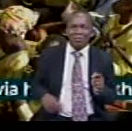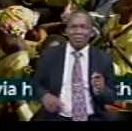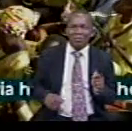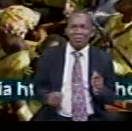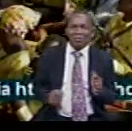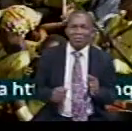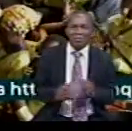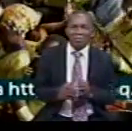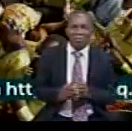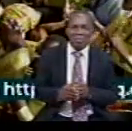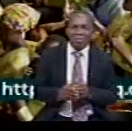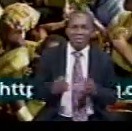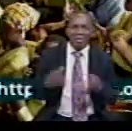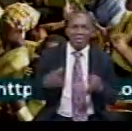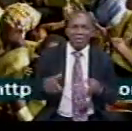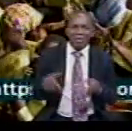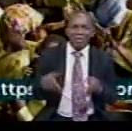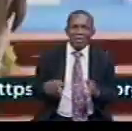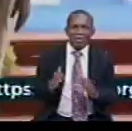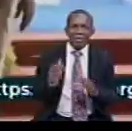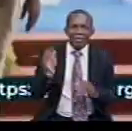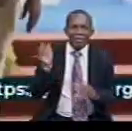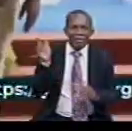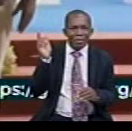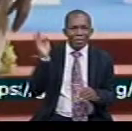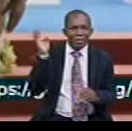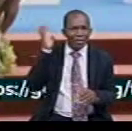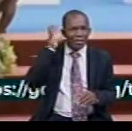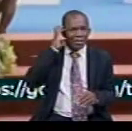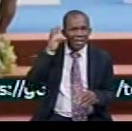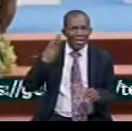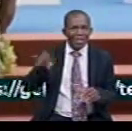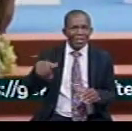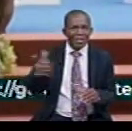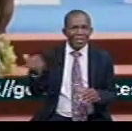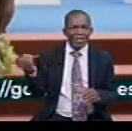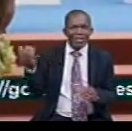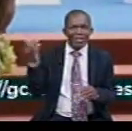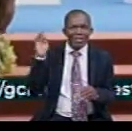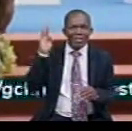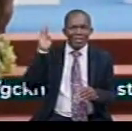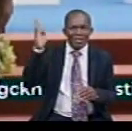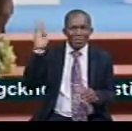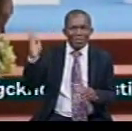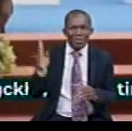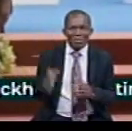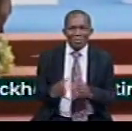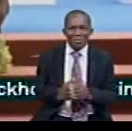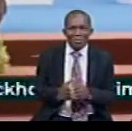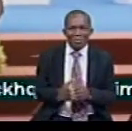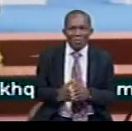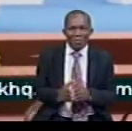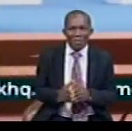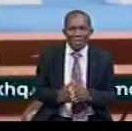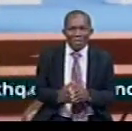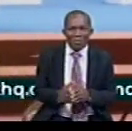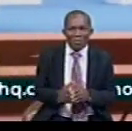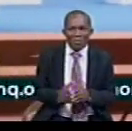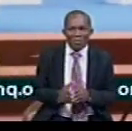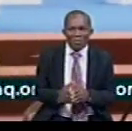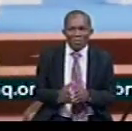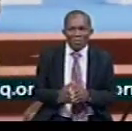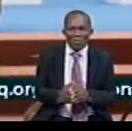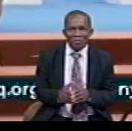Let's listen to the next testifier. Abubakar Isaku is with me here. He's from Weja, Accra.